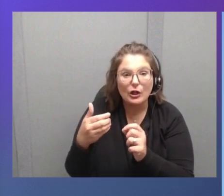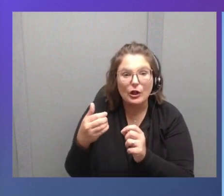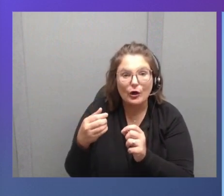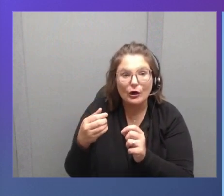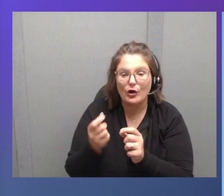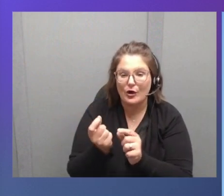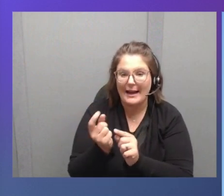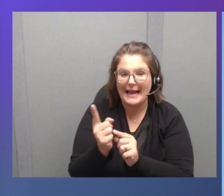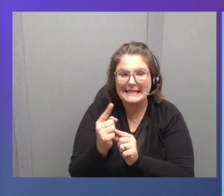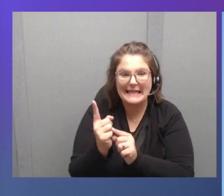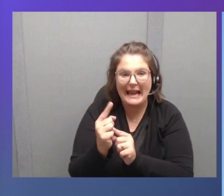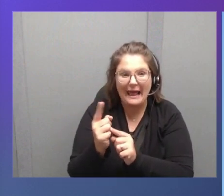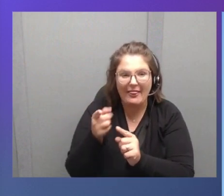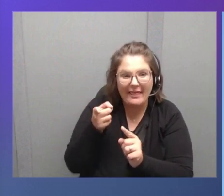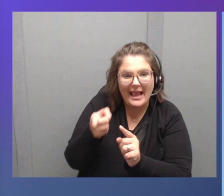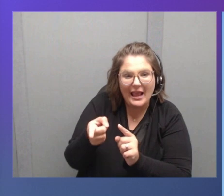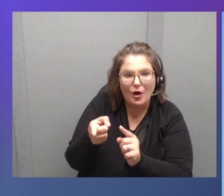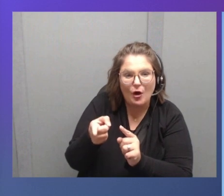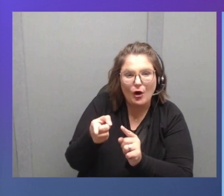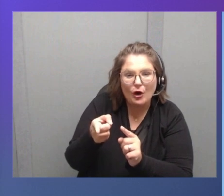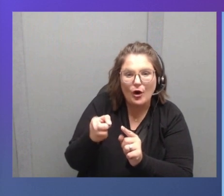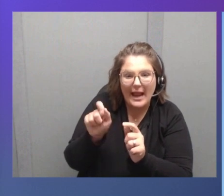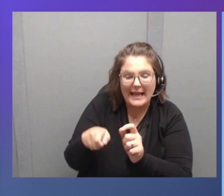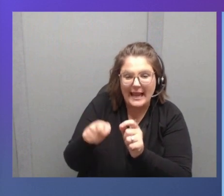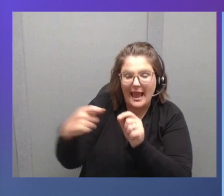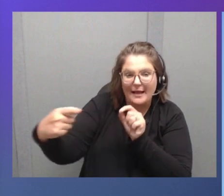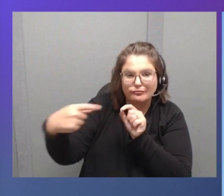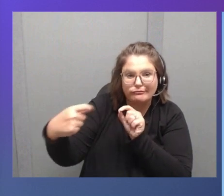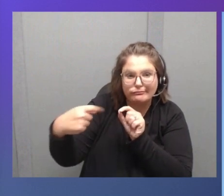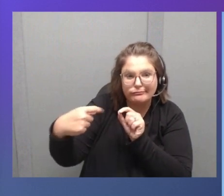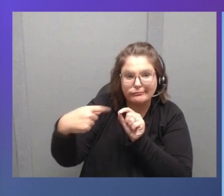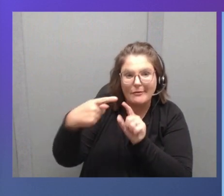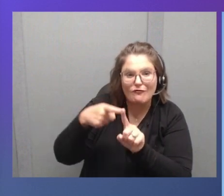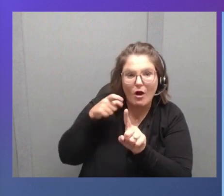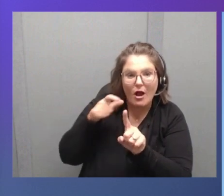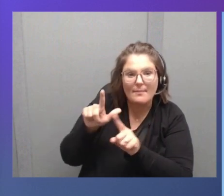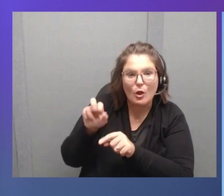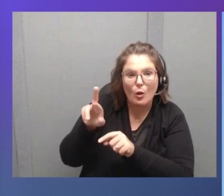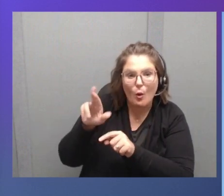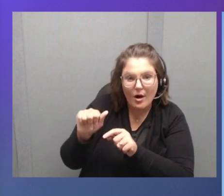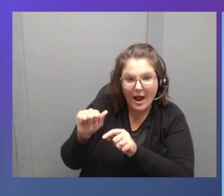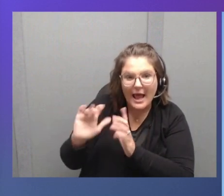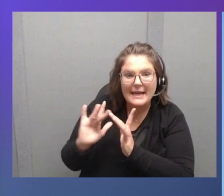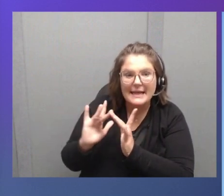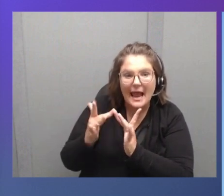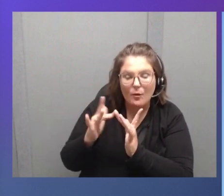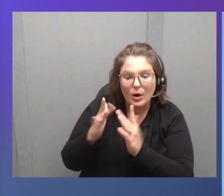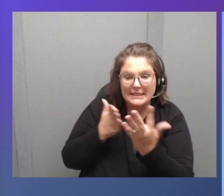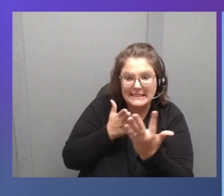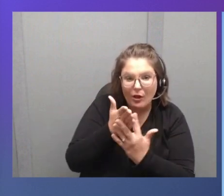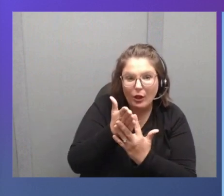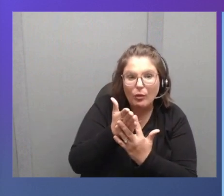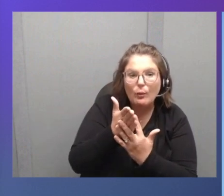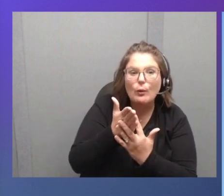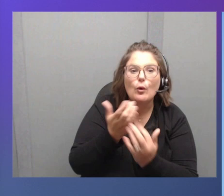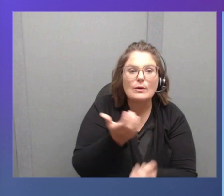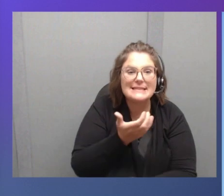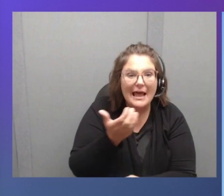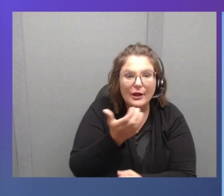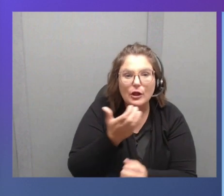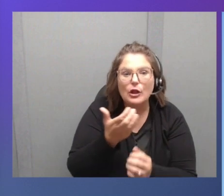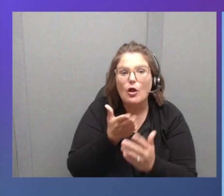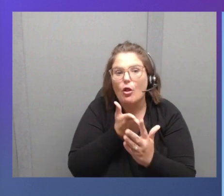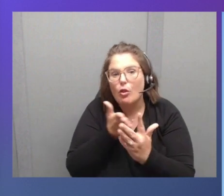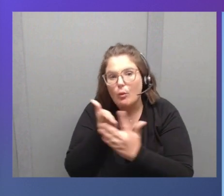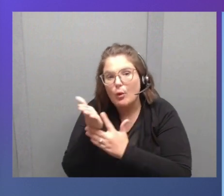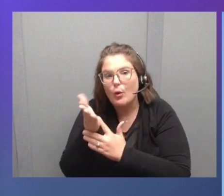gateway can take sensors, from a LoRa network, send it through cellular, send it through Wi-Fi, provide a Wi-Fi